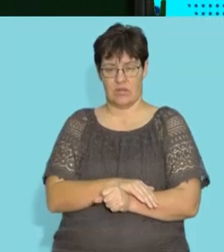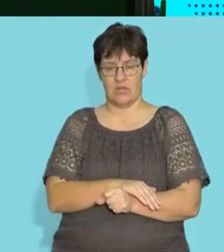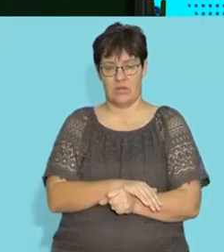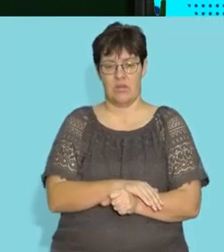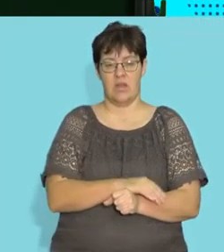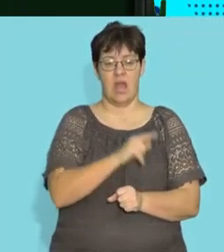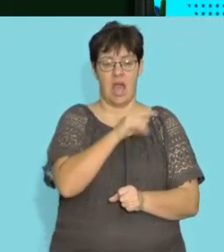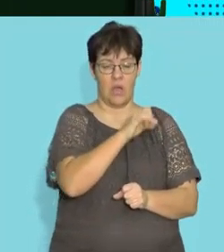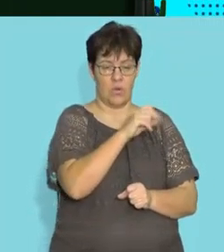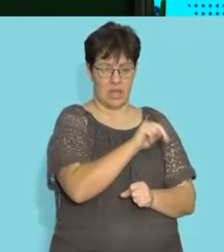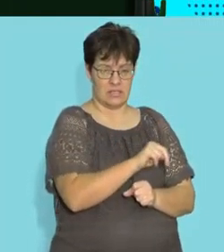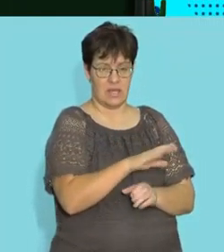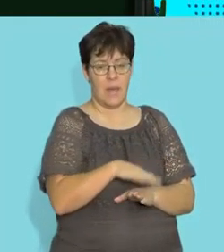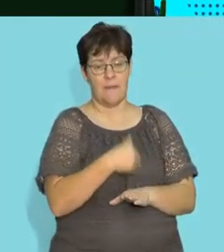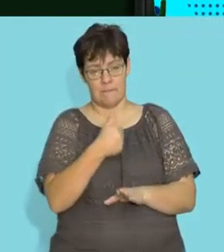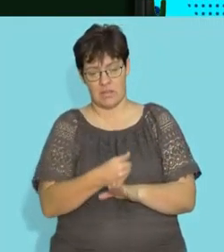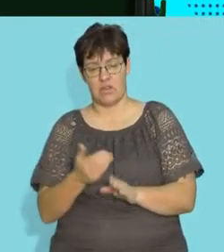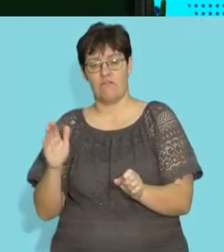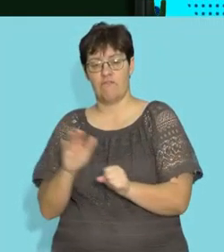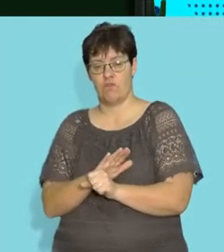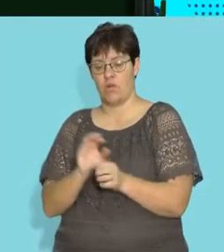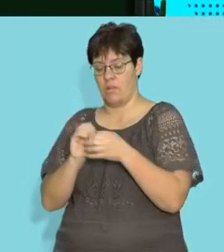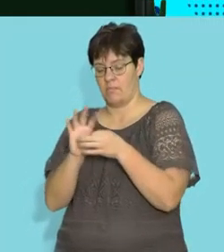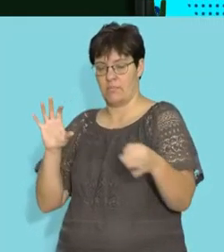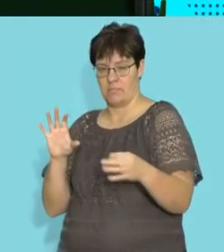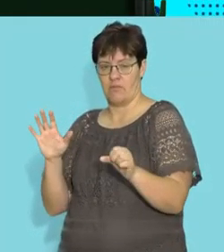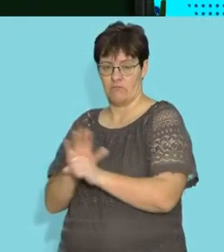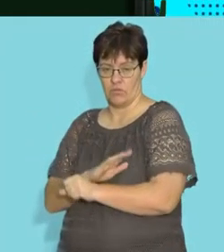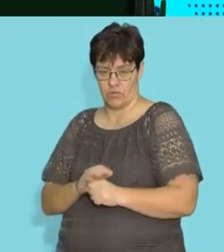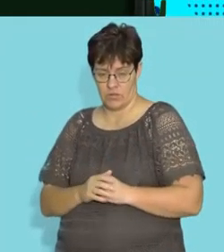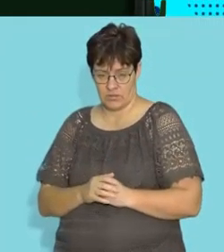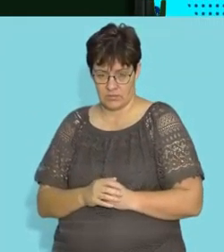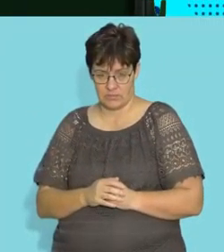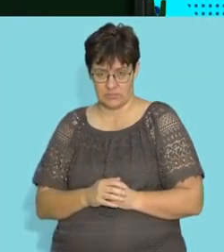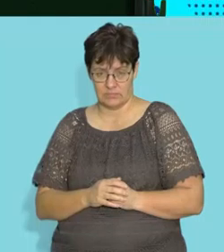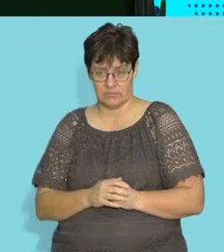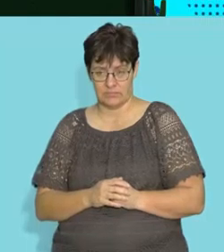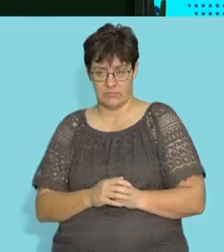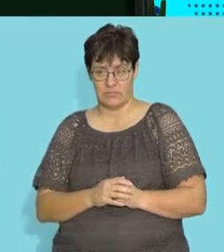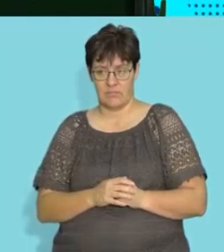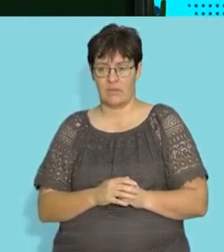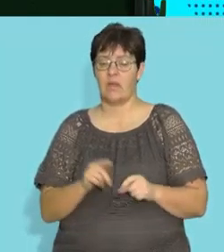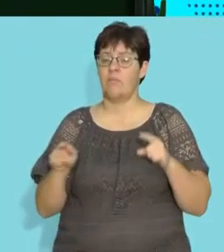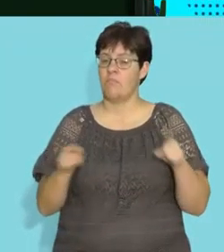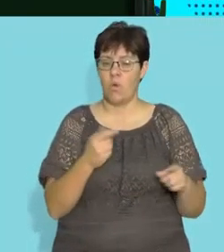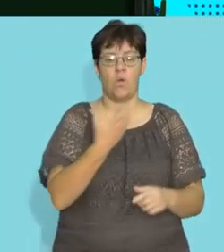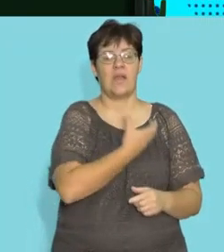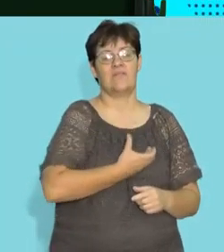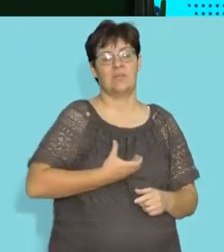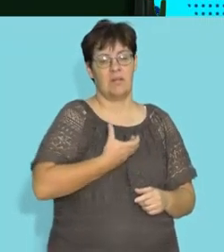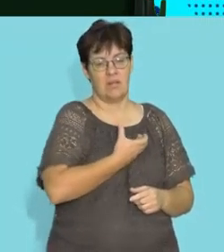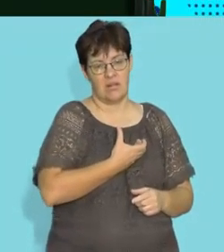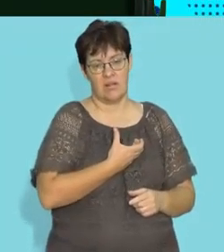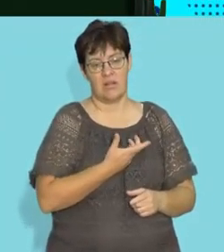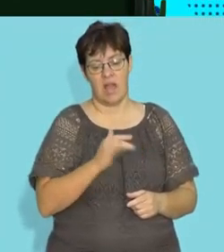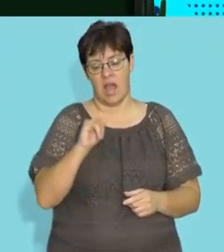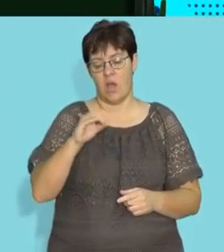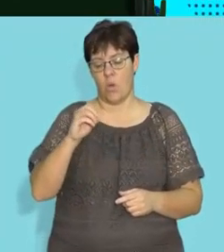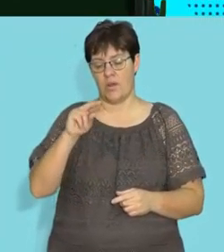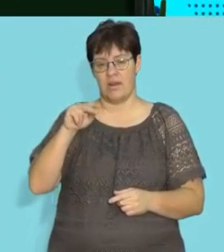with a strong acid, sulfuric acid, and a strong base, sodium hydroxide, both of them will always